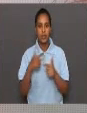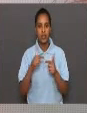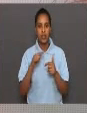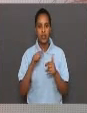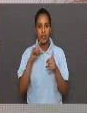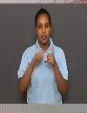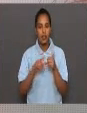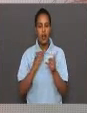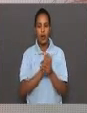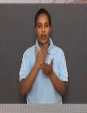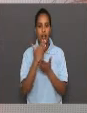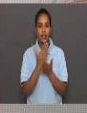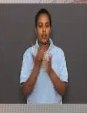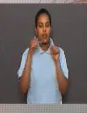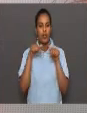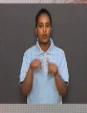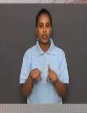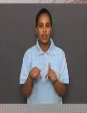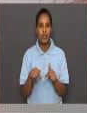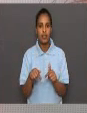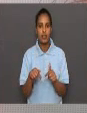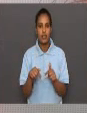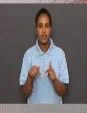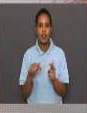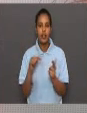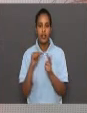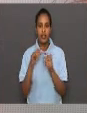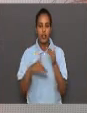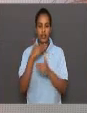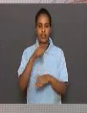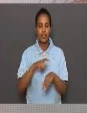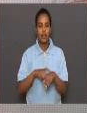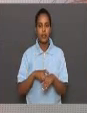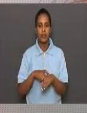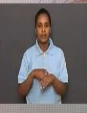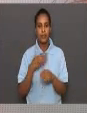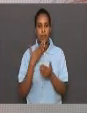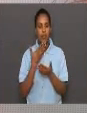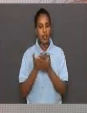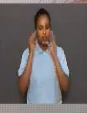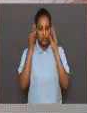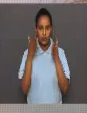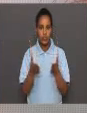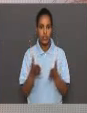This brings us to the end of our lesson for today. Until